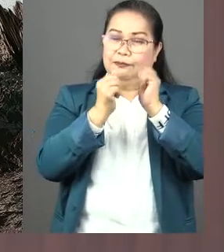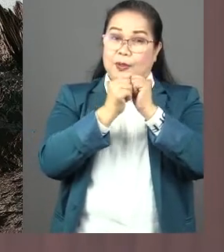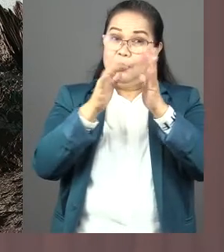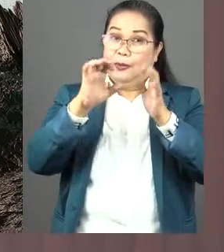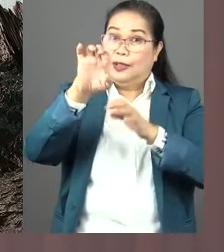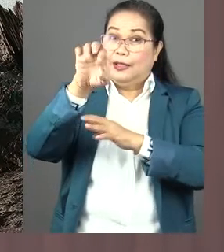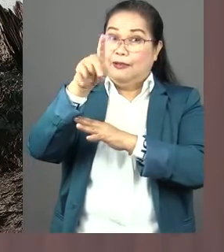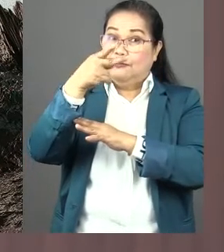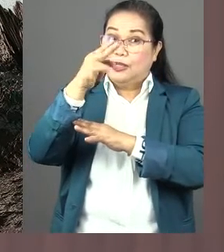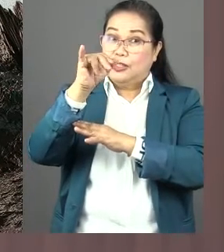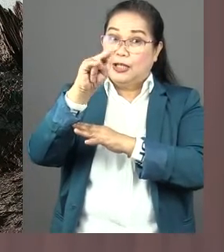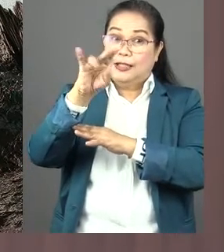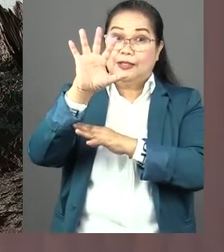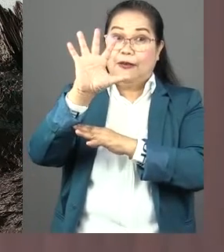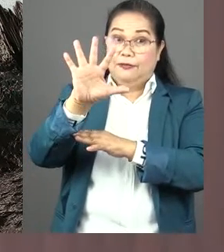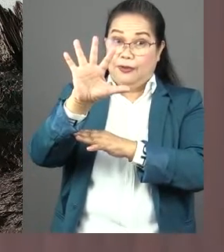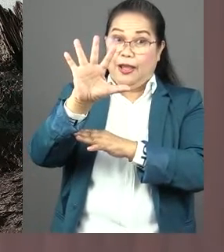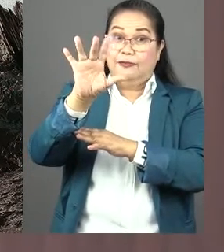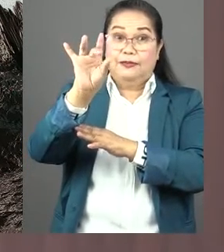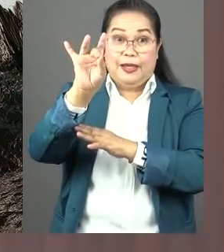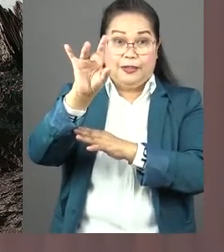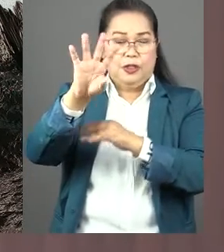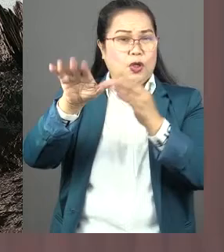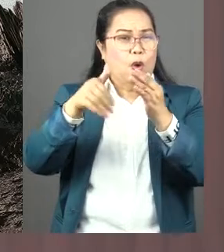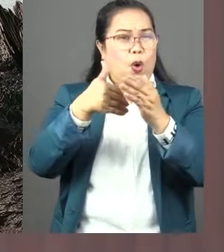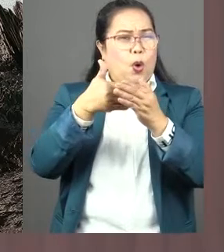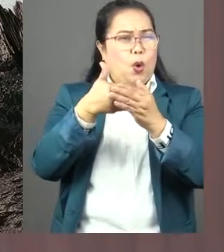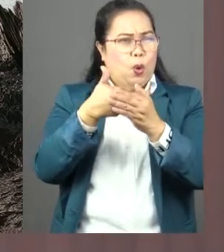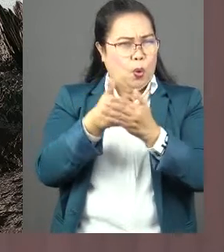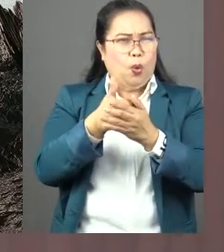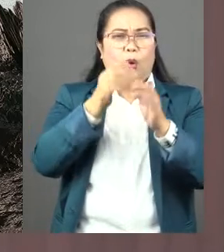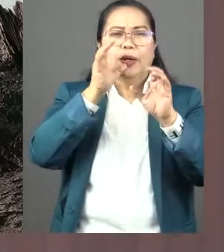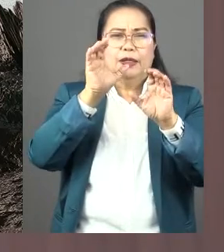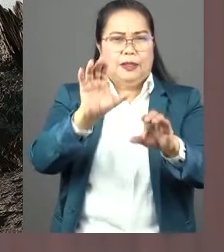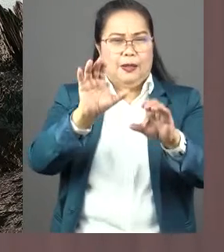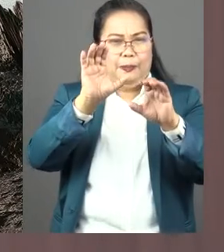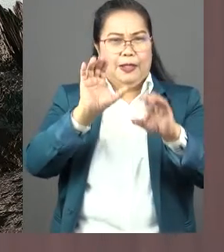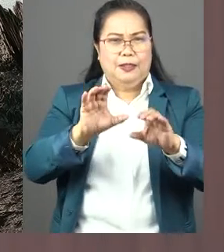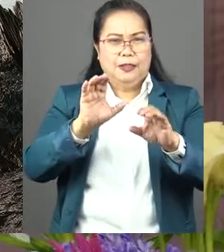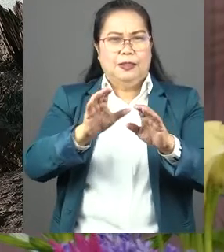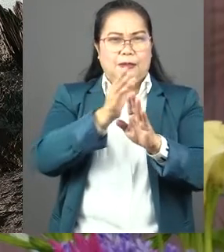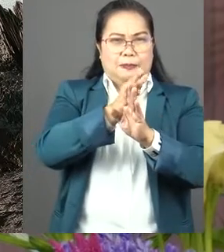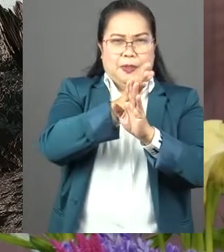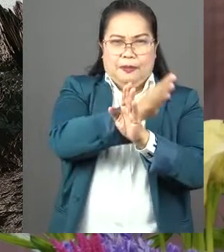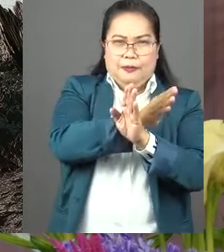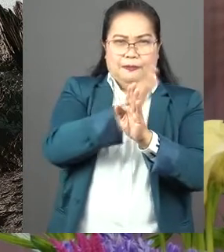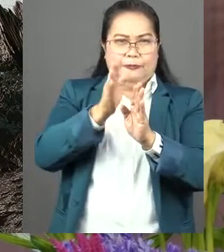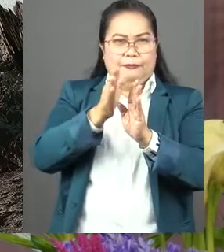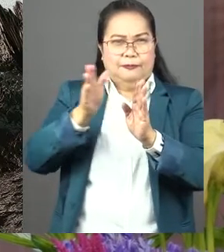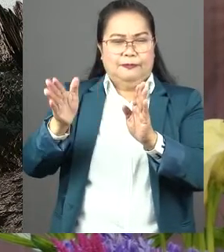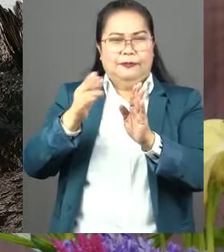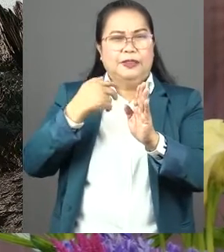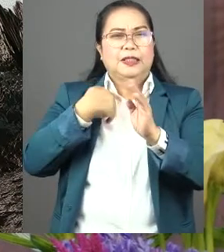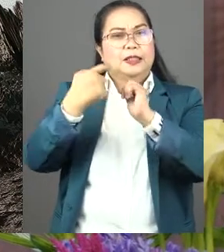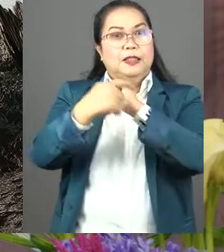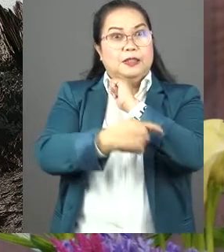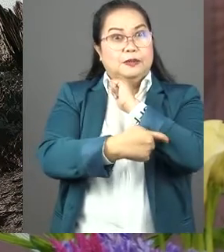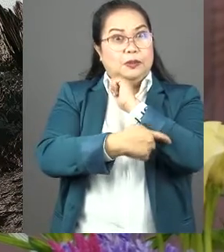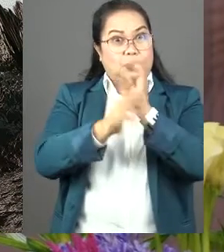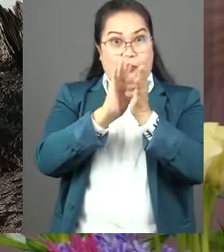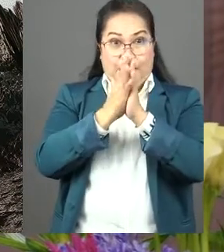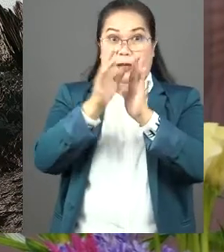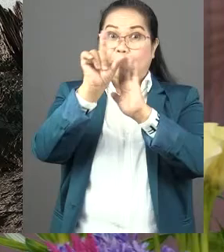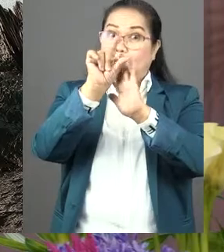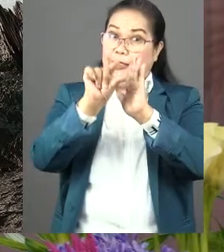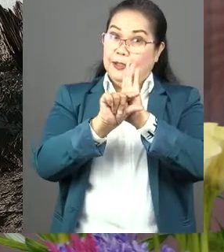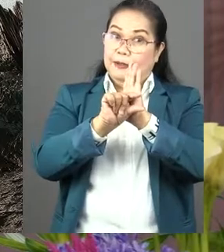Ephesians 5:18, all the commands in Ephesians before and after this verse are temptations to legalism. And